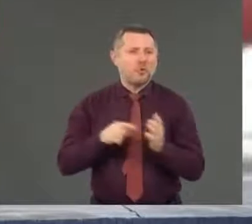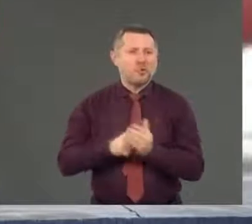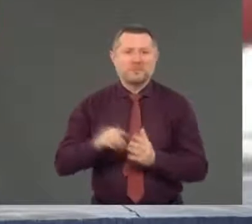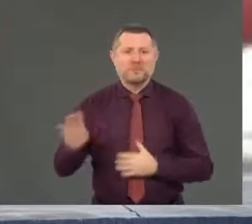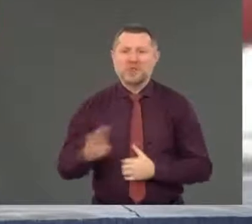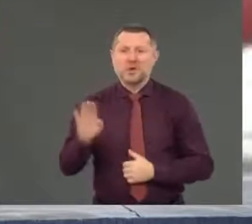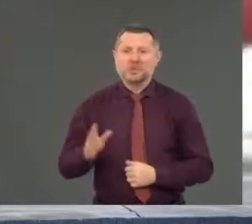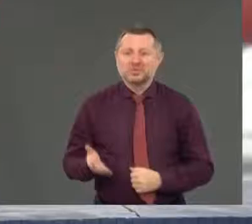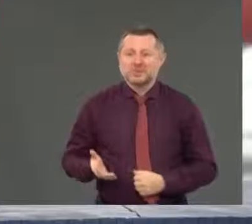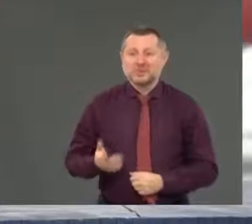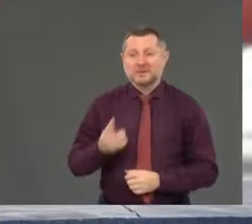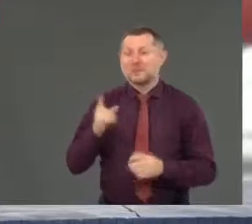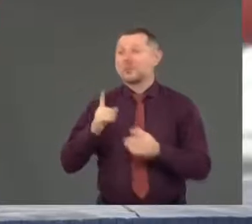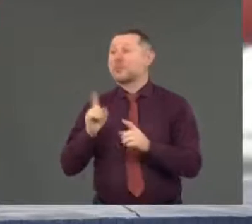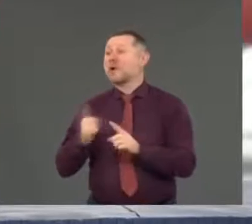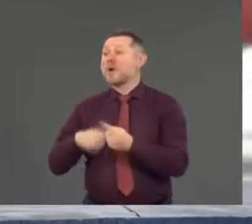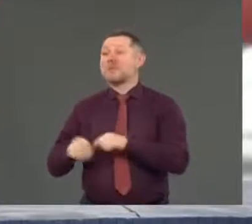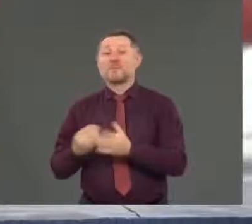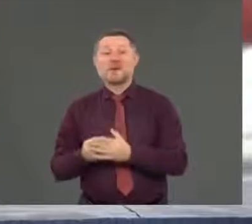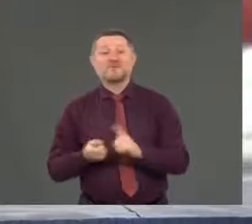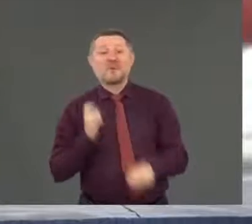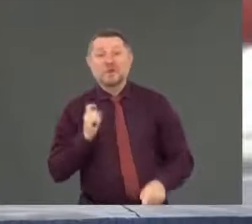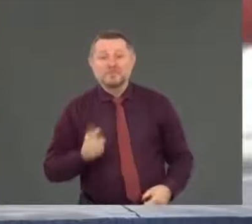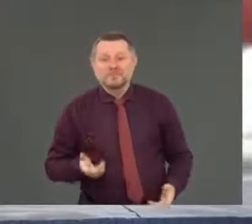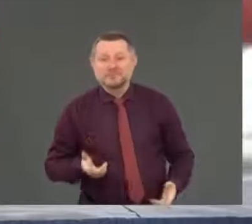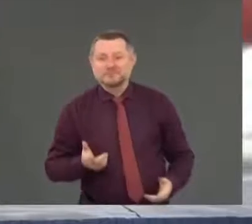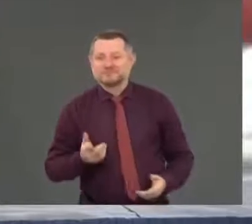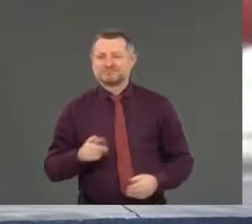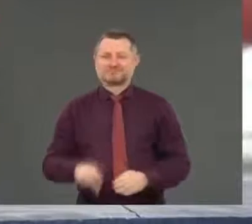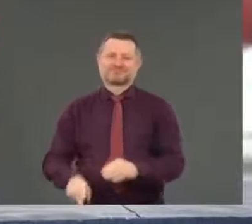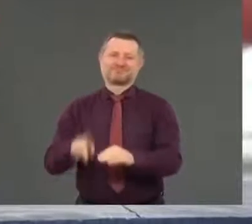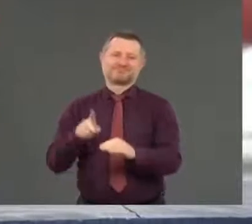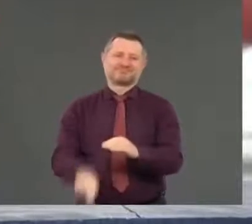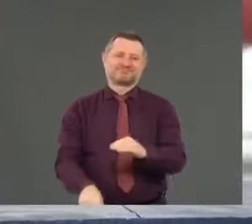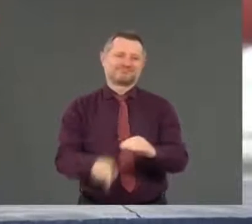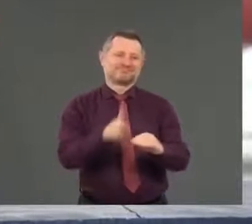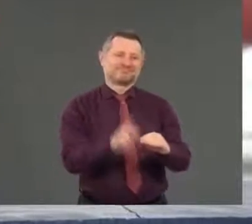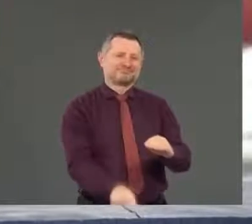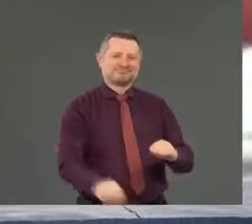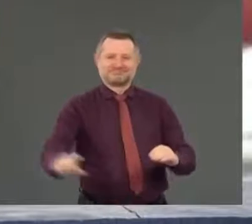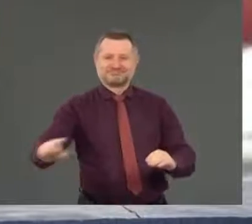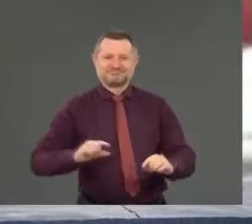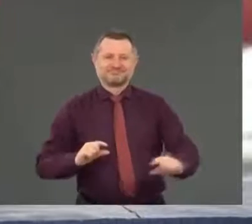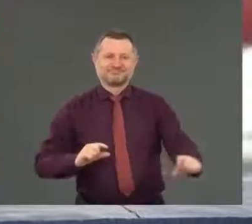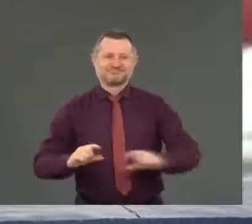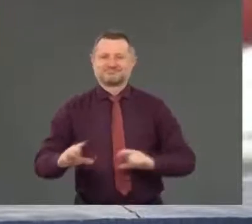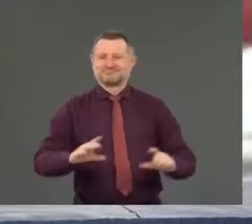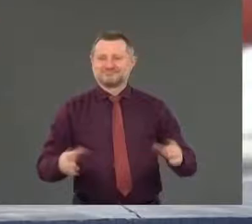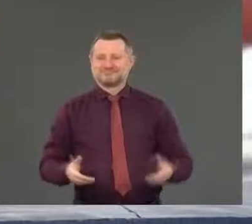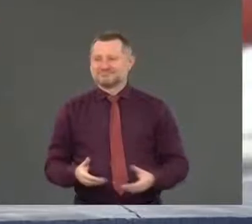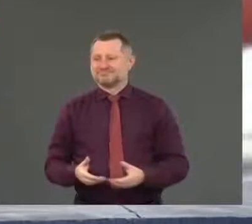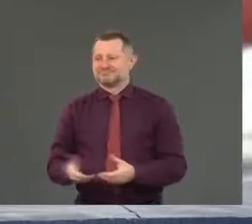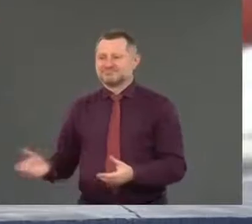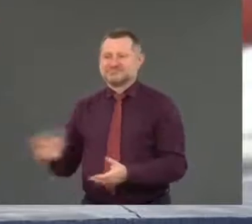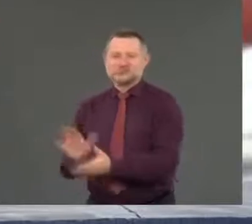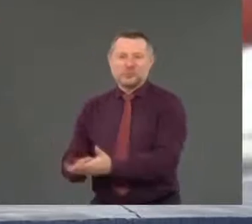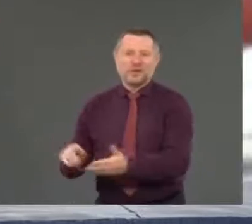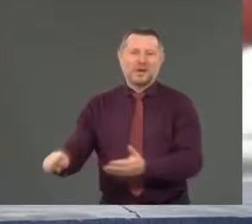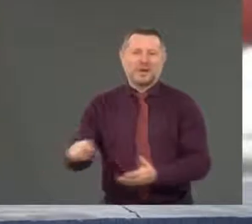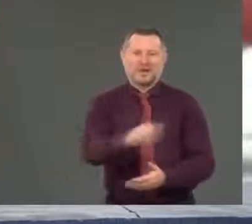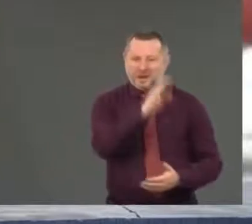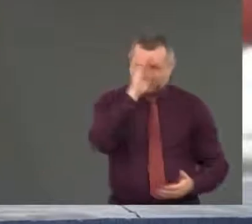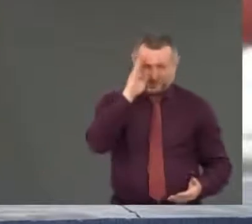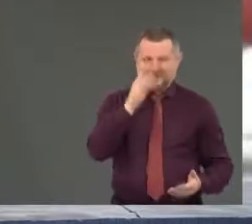where do we get that from? From cuts to schools, education, etc. So that's